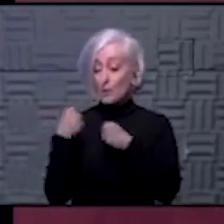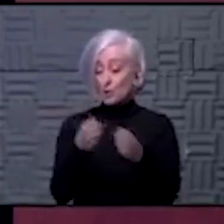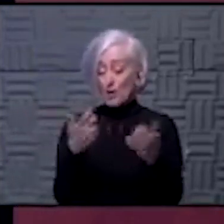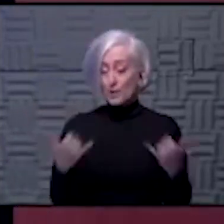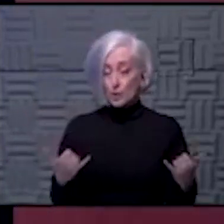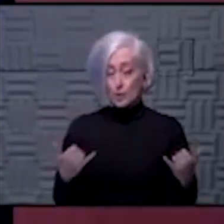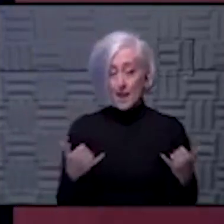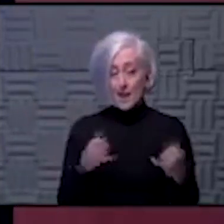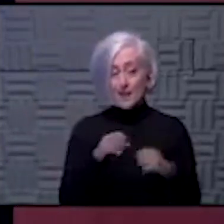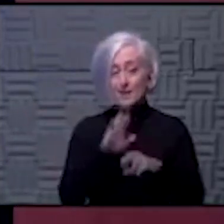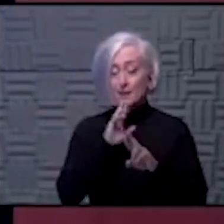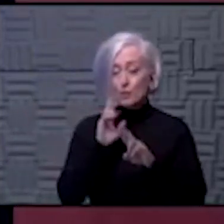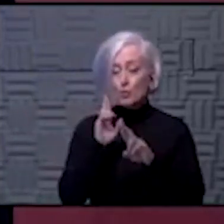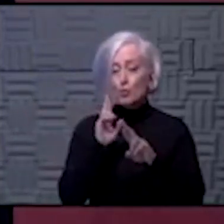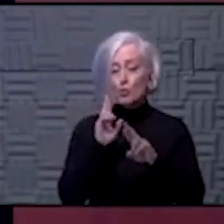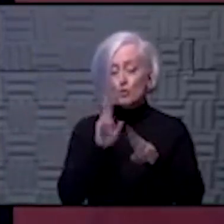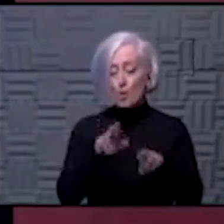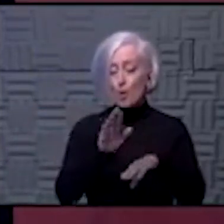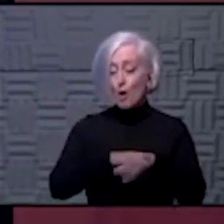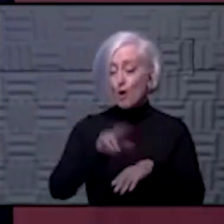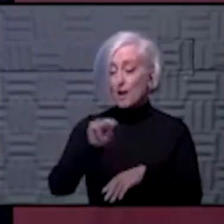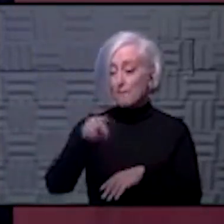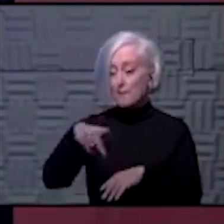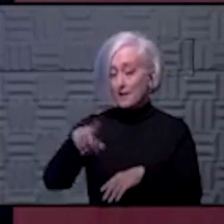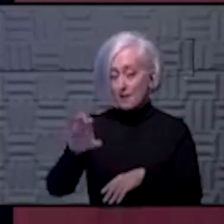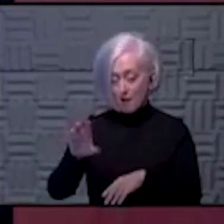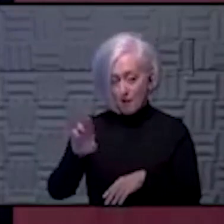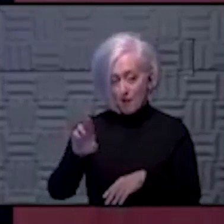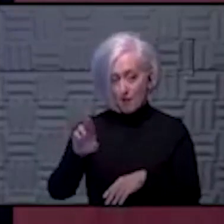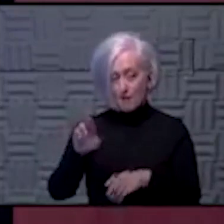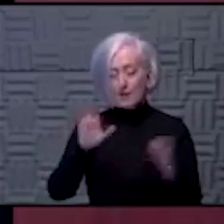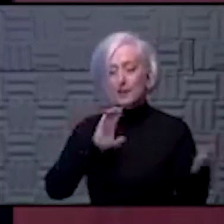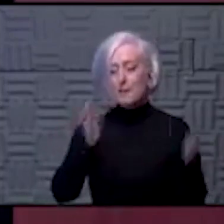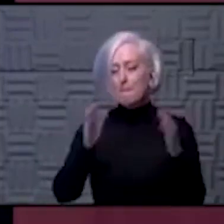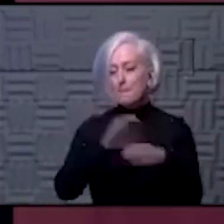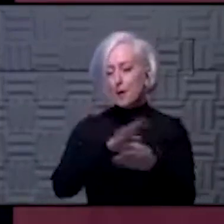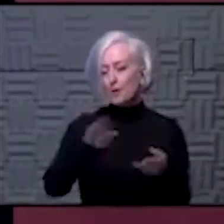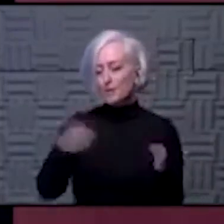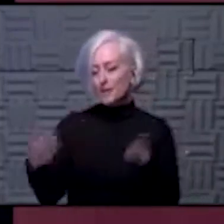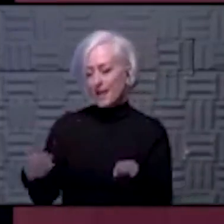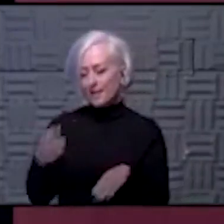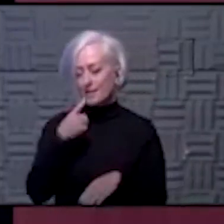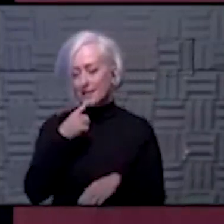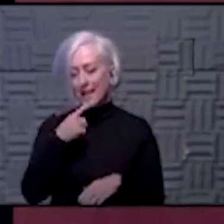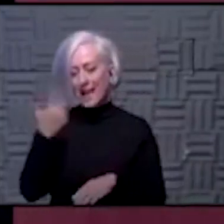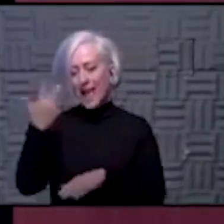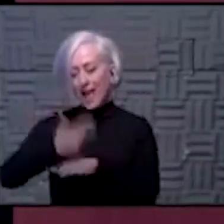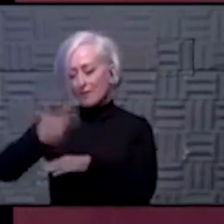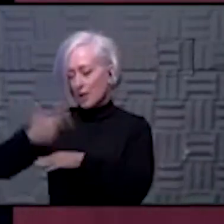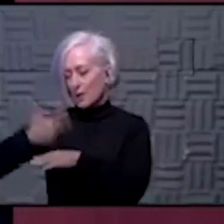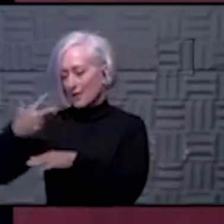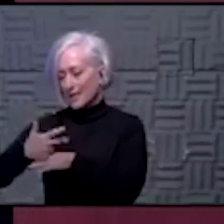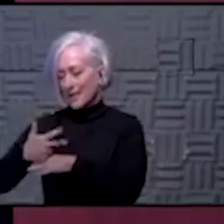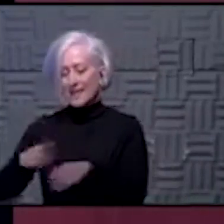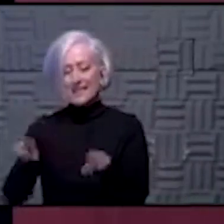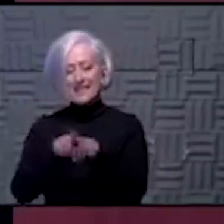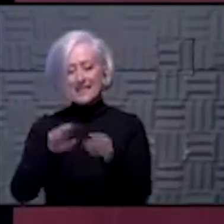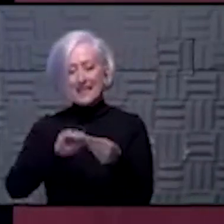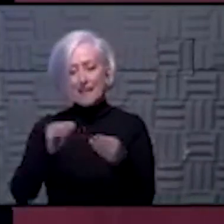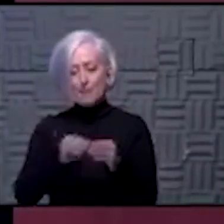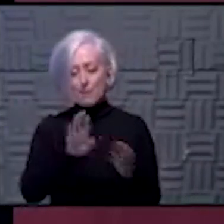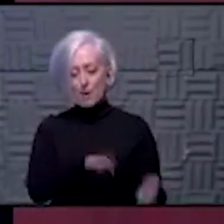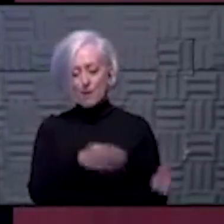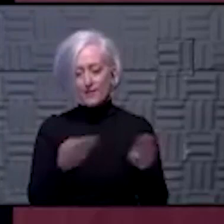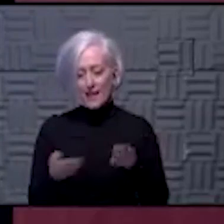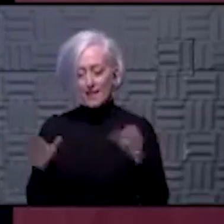and they're talking about comparing the number of deaths now from COVID-19 and saying every 3 days we have the same number of deaths from